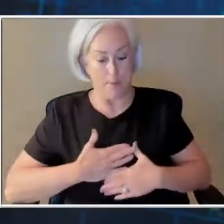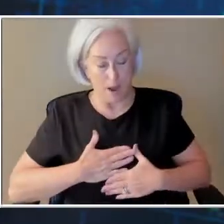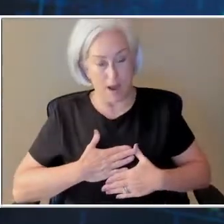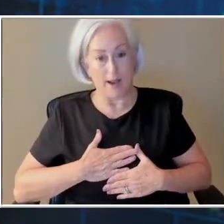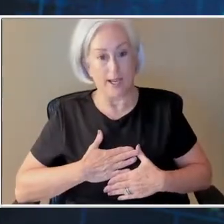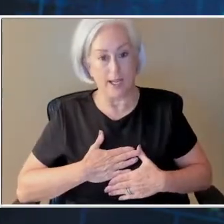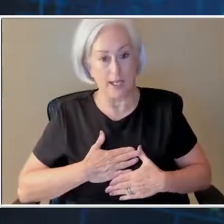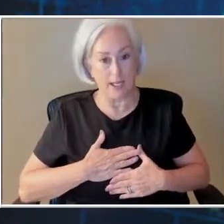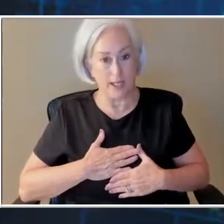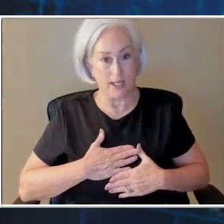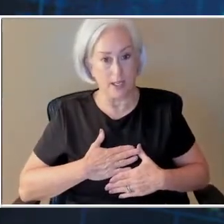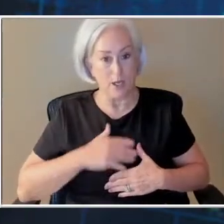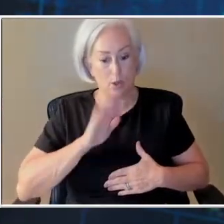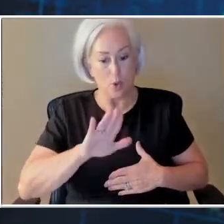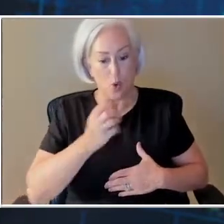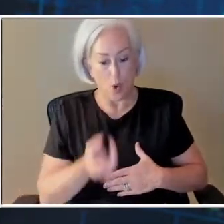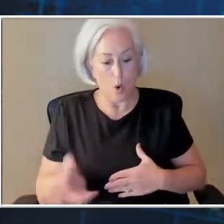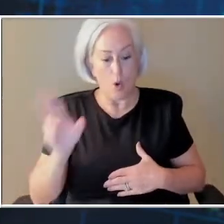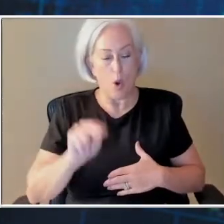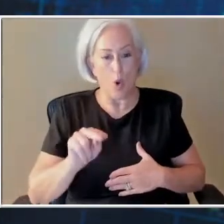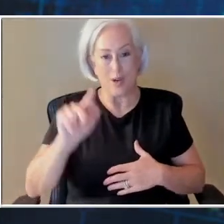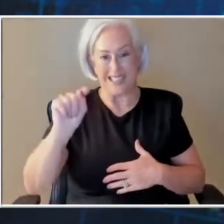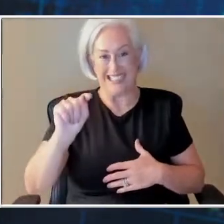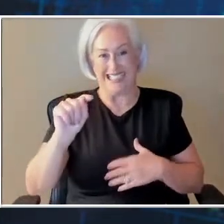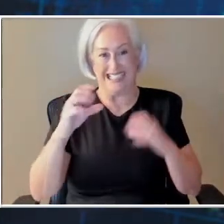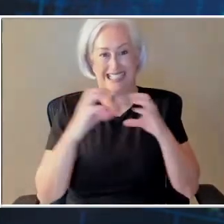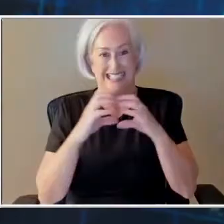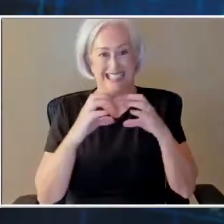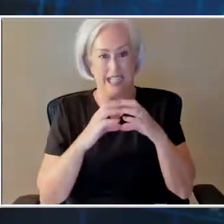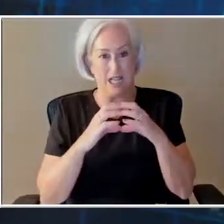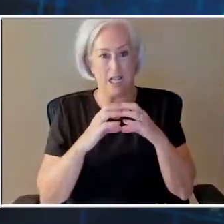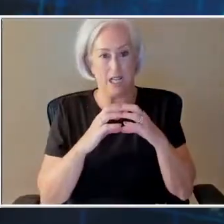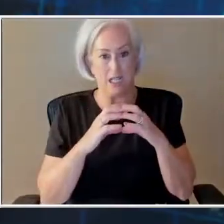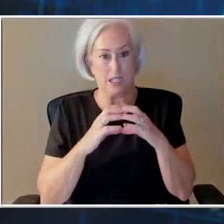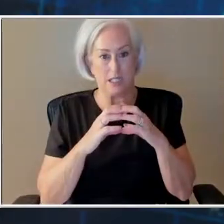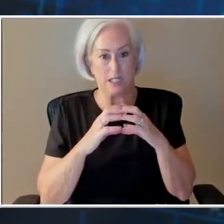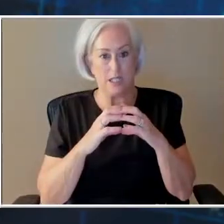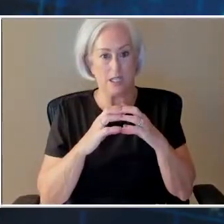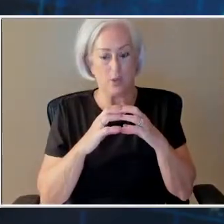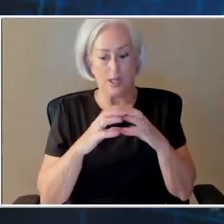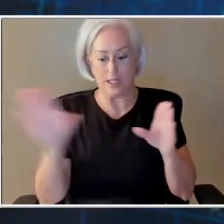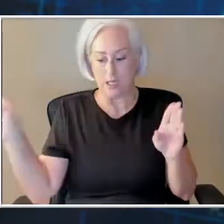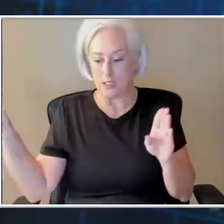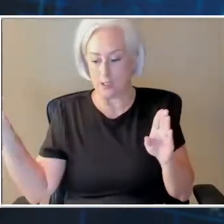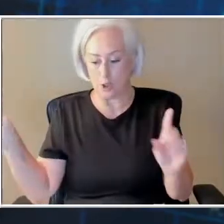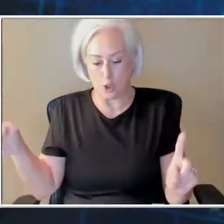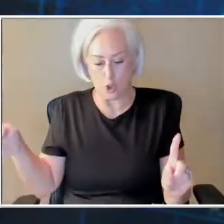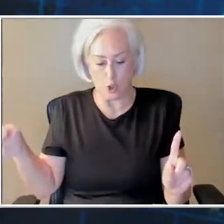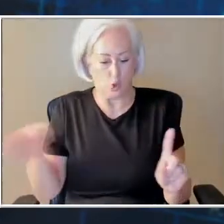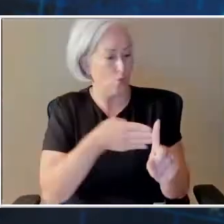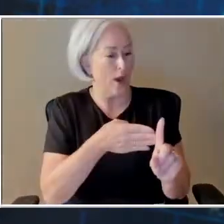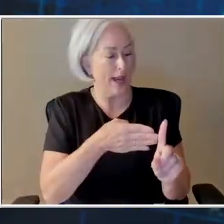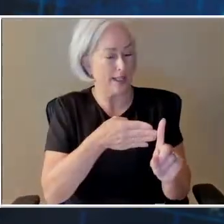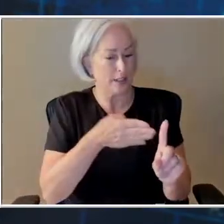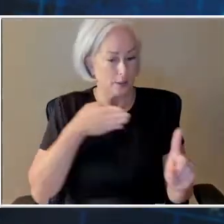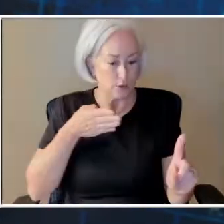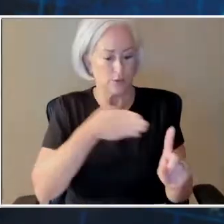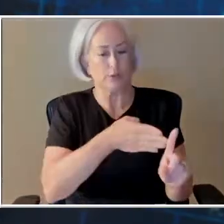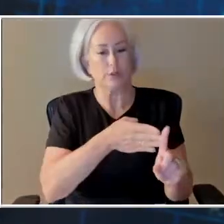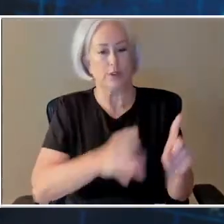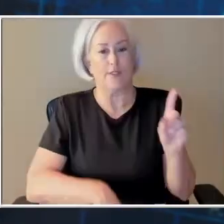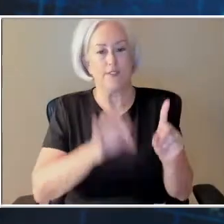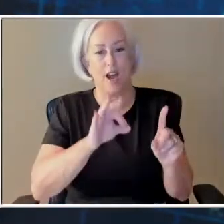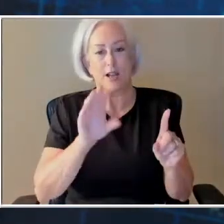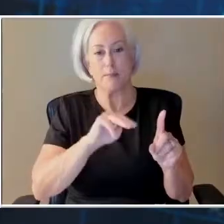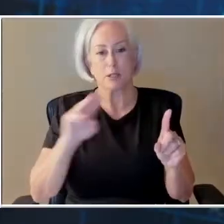it's your own T cells, it's your own immune system. What we did is just redirect them. Okay, you know what? I know you're not able to find the myeloma cells. I